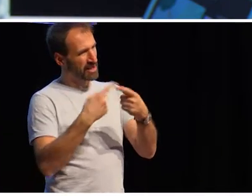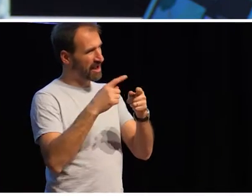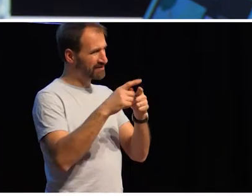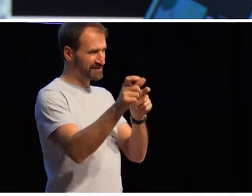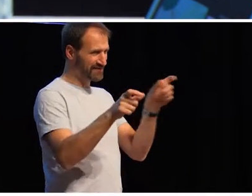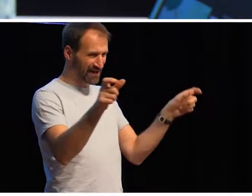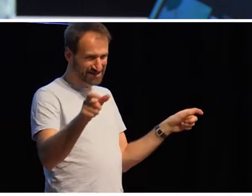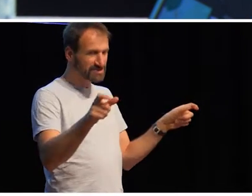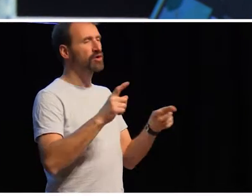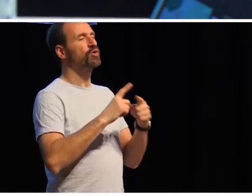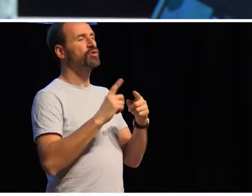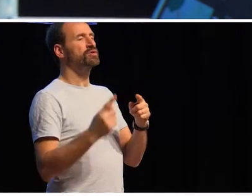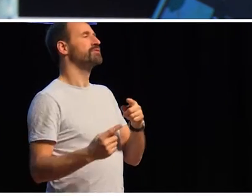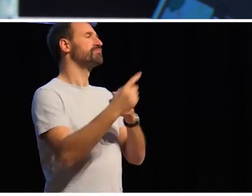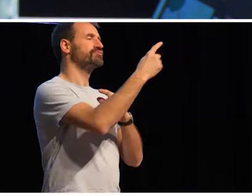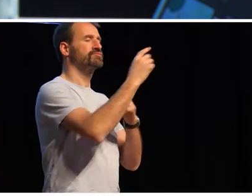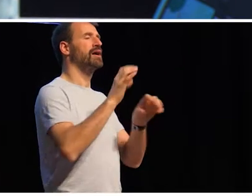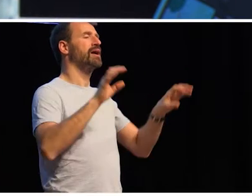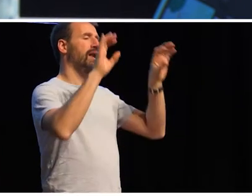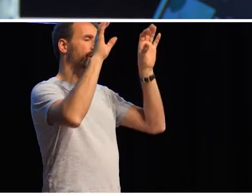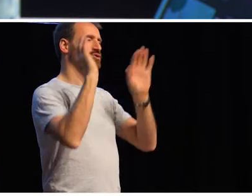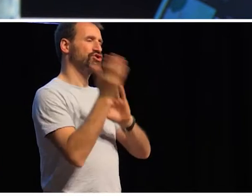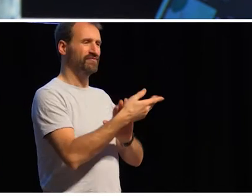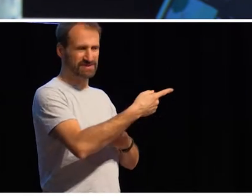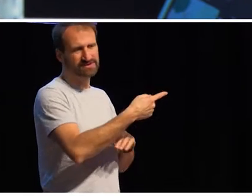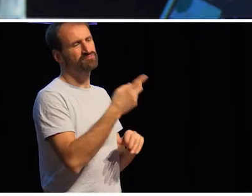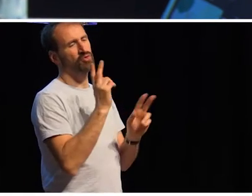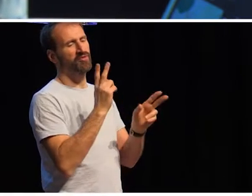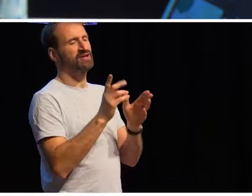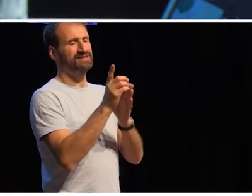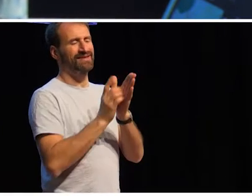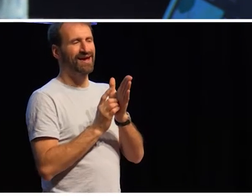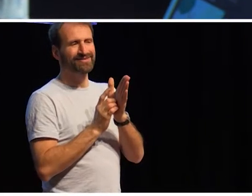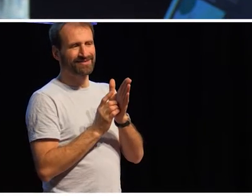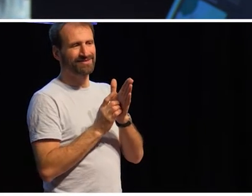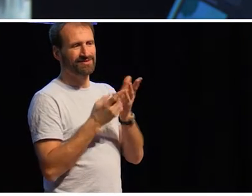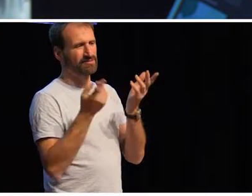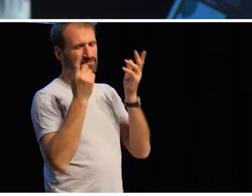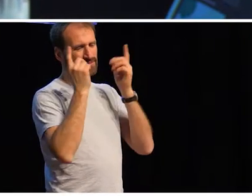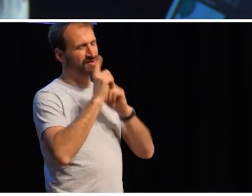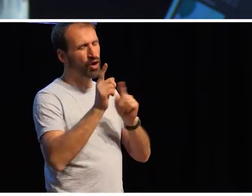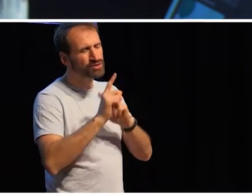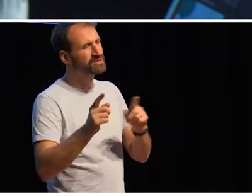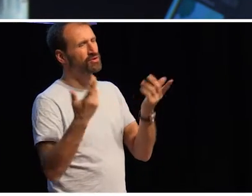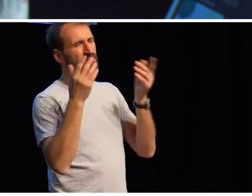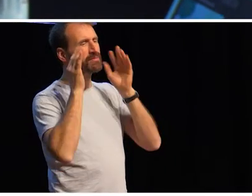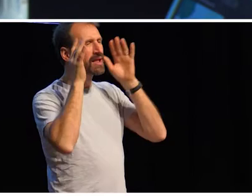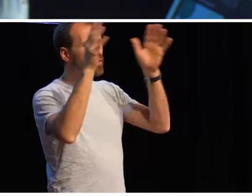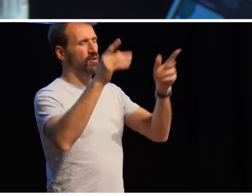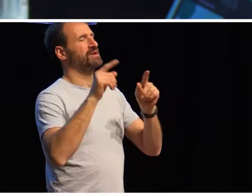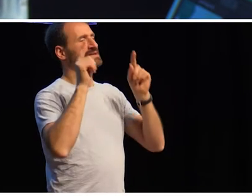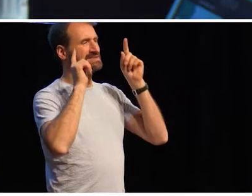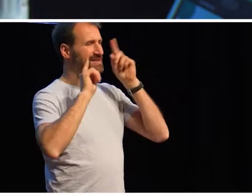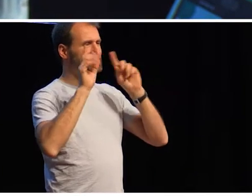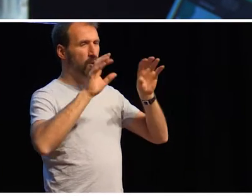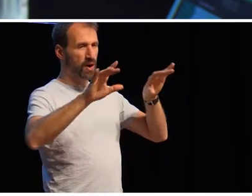services that usually take all the data from thousands or millions of sensors and do